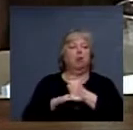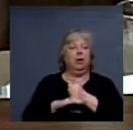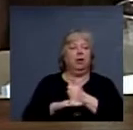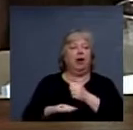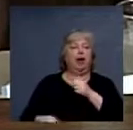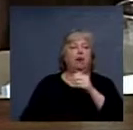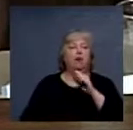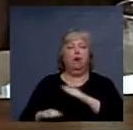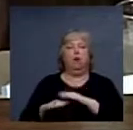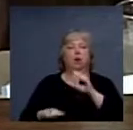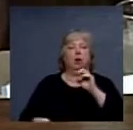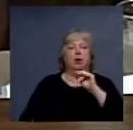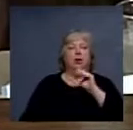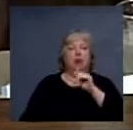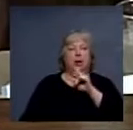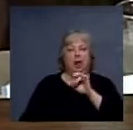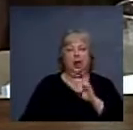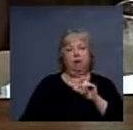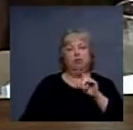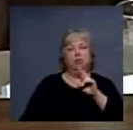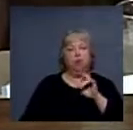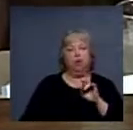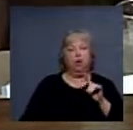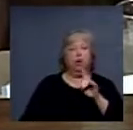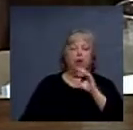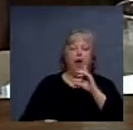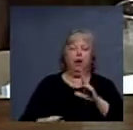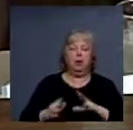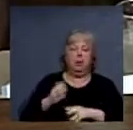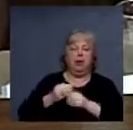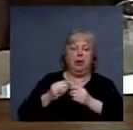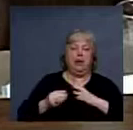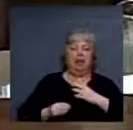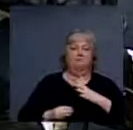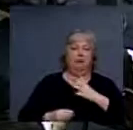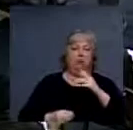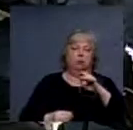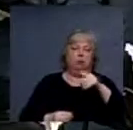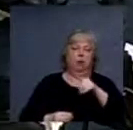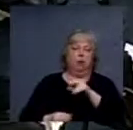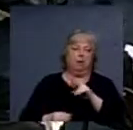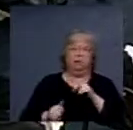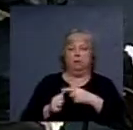Arkansas, amending the official zoning map of the city of Little Rock, Arkansas, and for the purposes. First reading.